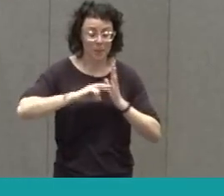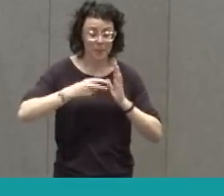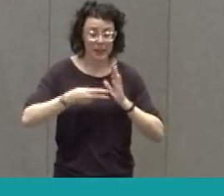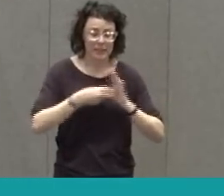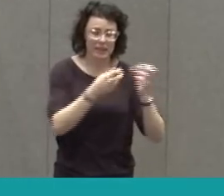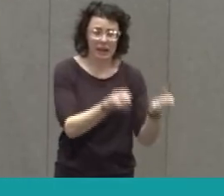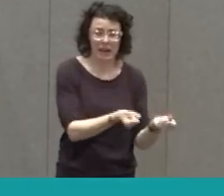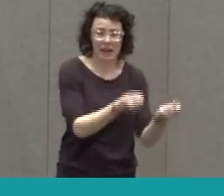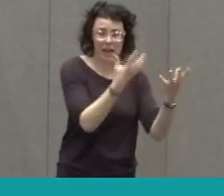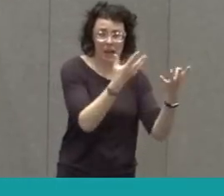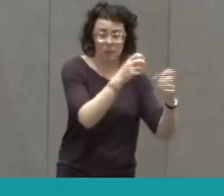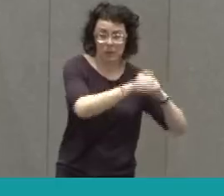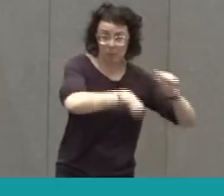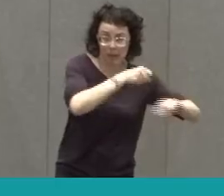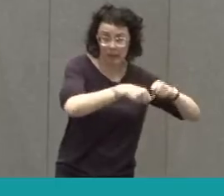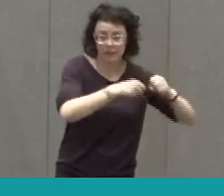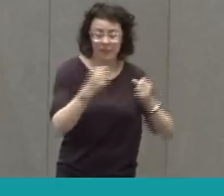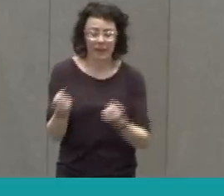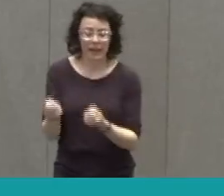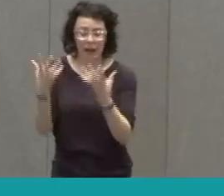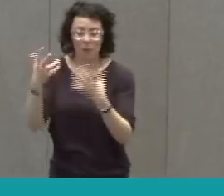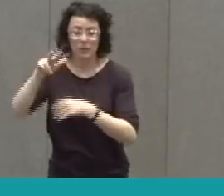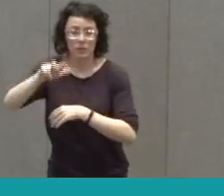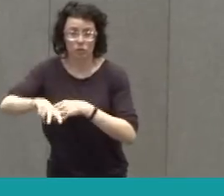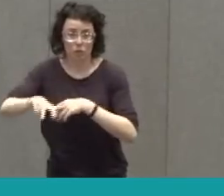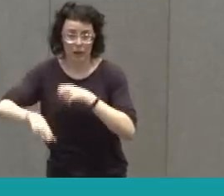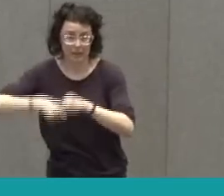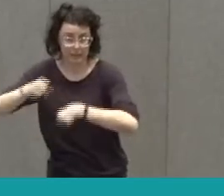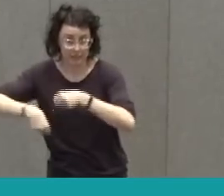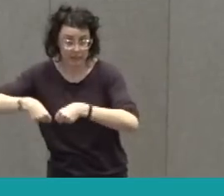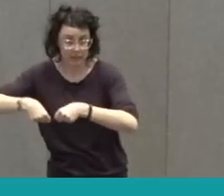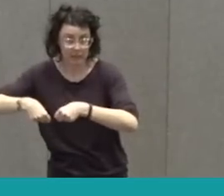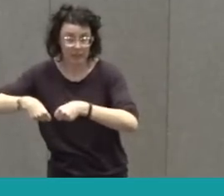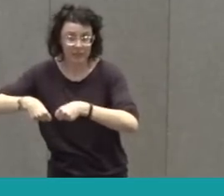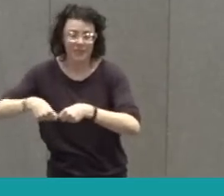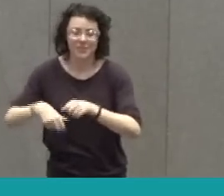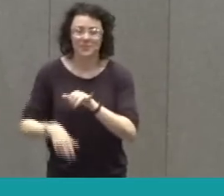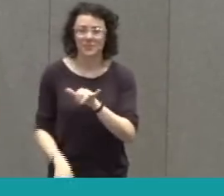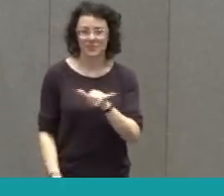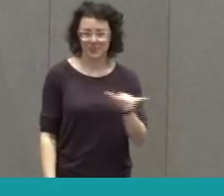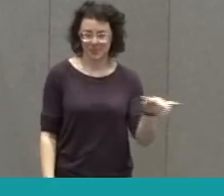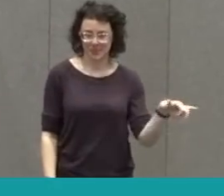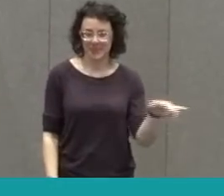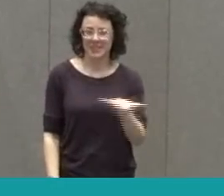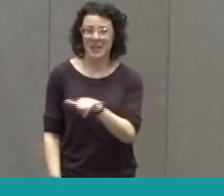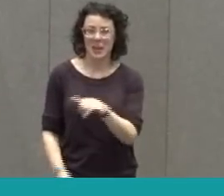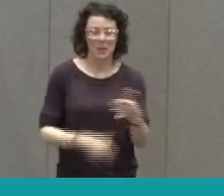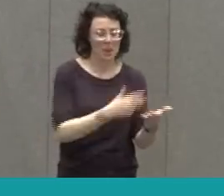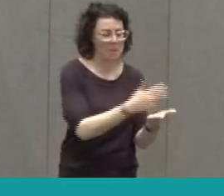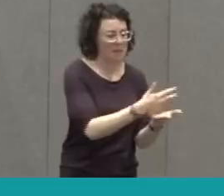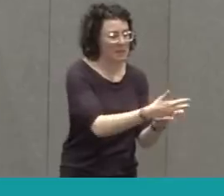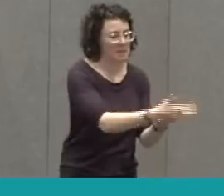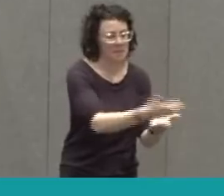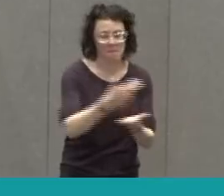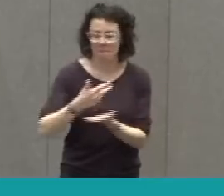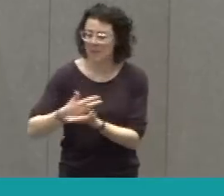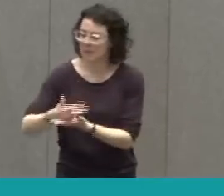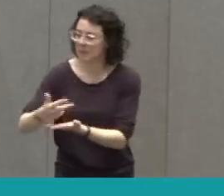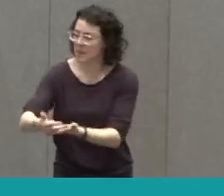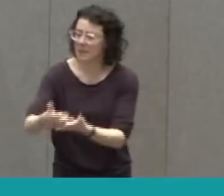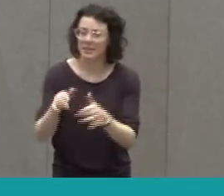and the same number of trikes. So the way I like to do this is I'm really big on